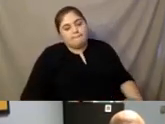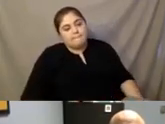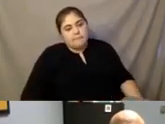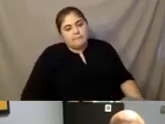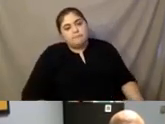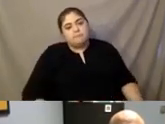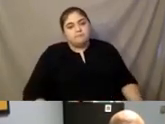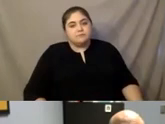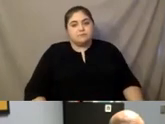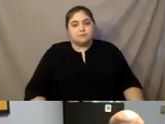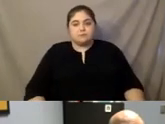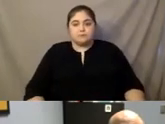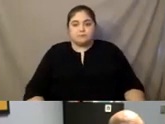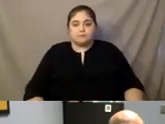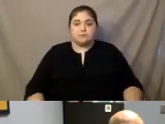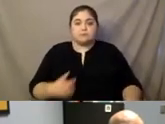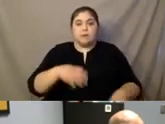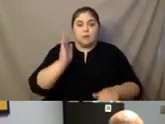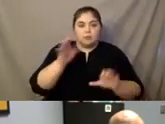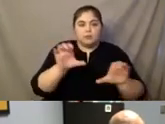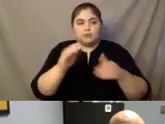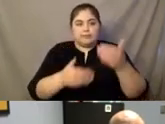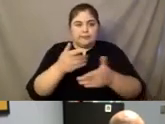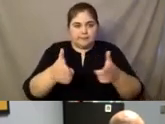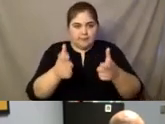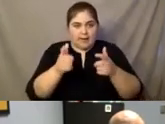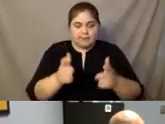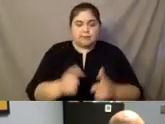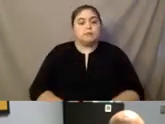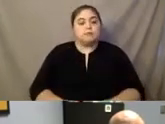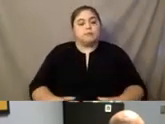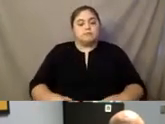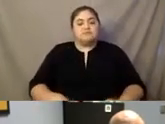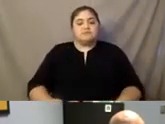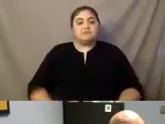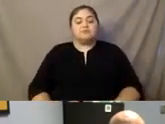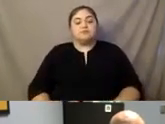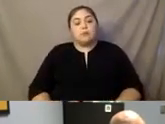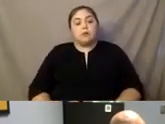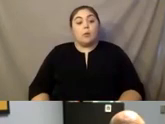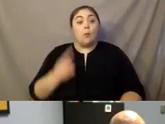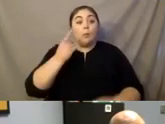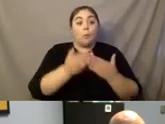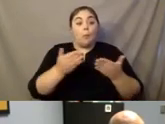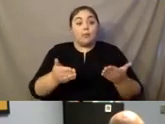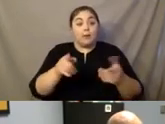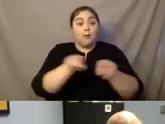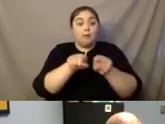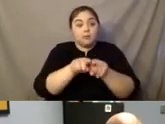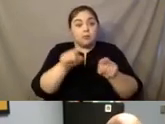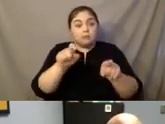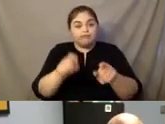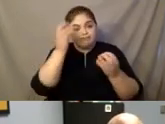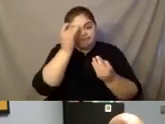And then I'll go through this quick so we can get to Morgan. So one thing that we will also need to consider once we have